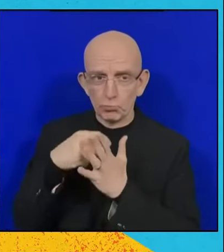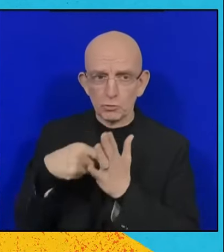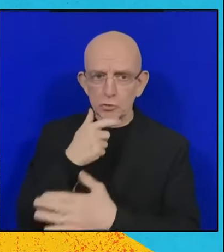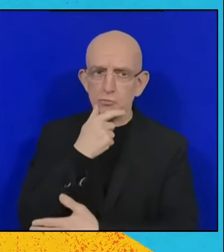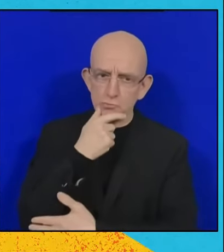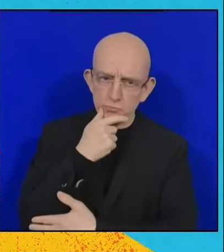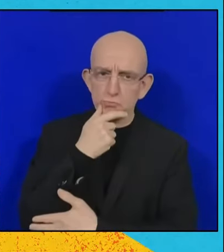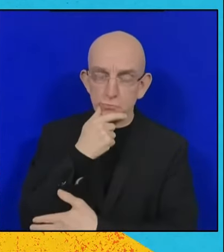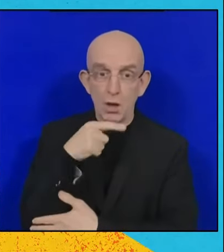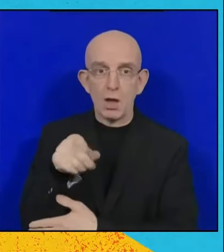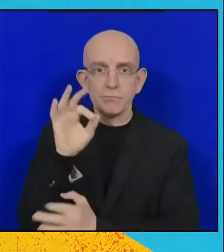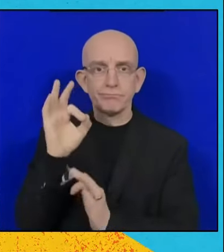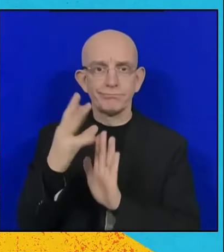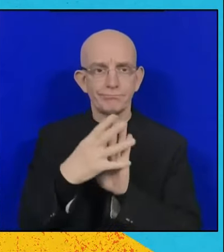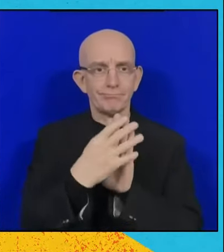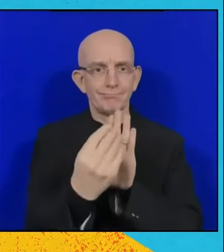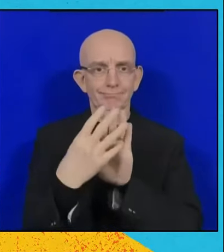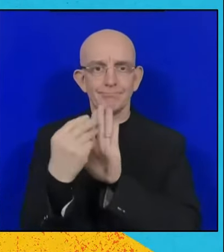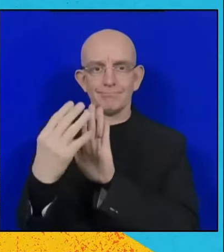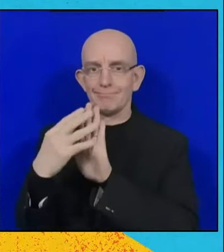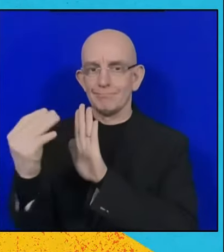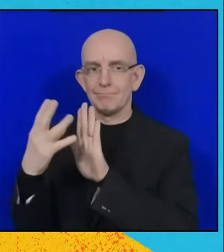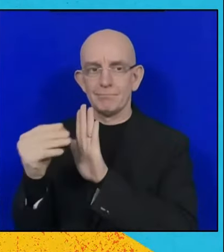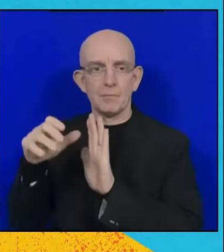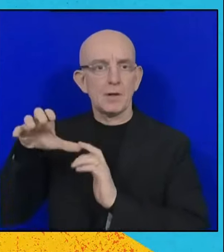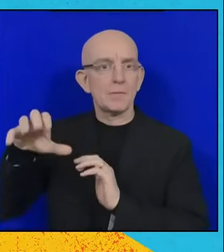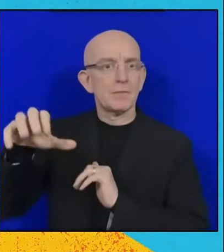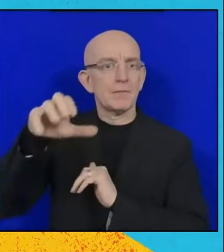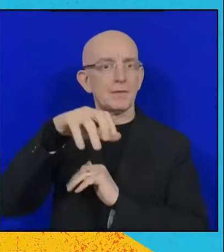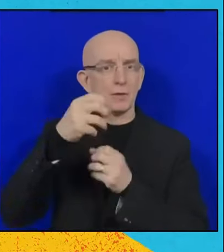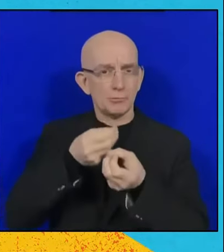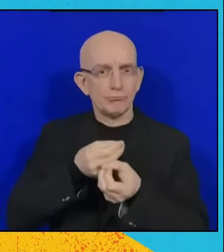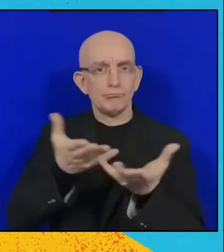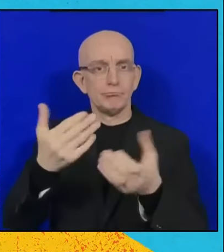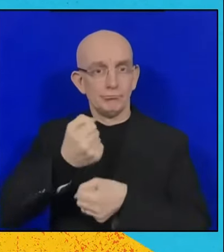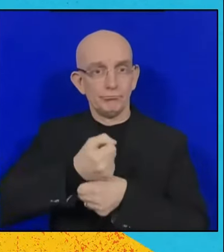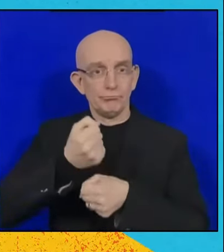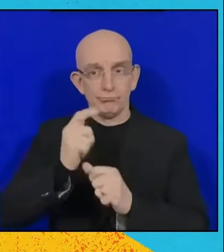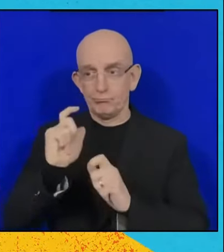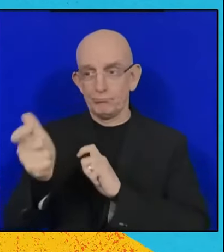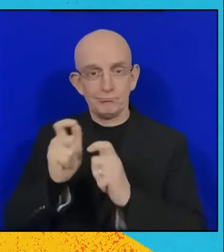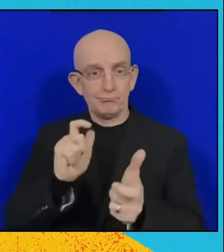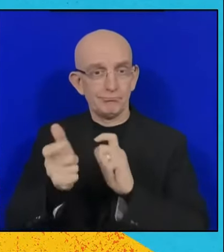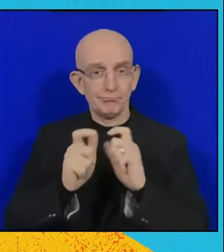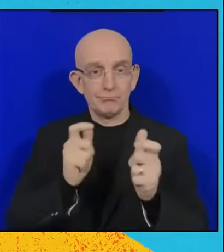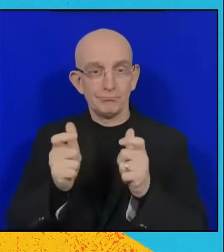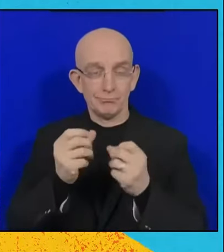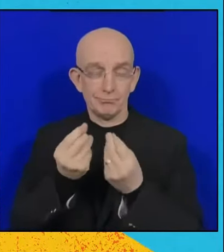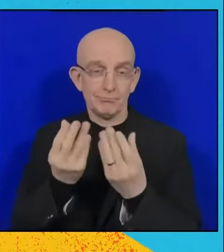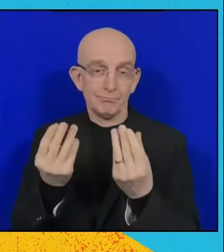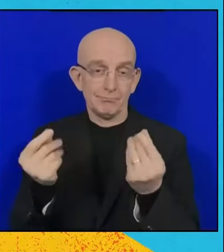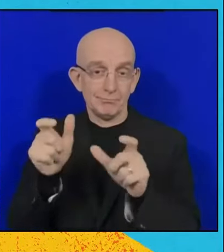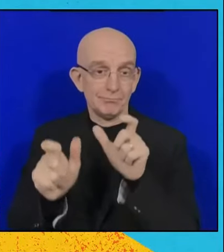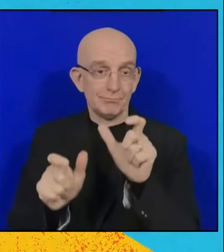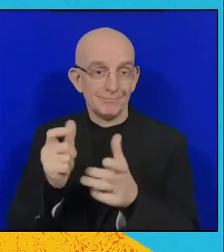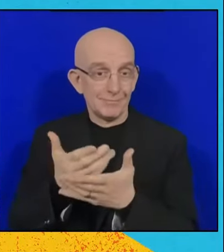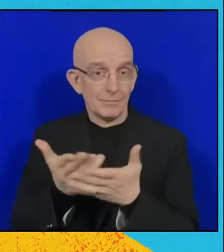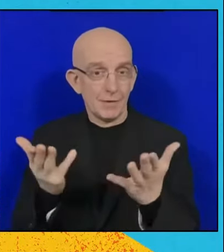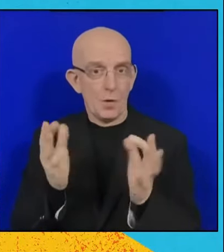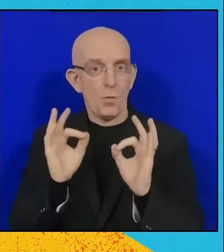dignity to the work of informal waste collectors. This is proof that